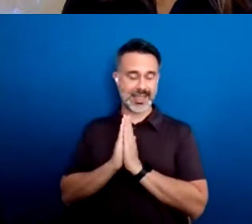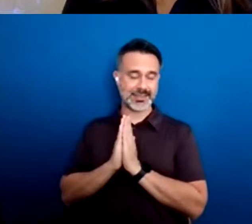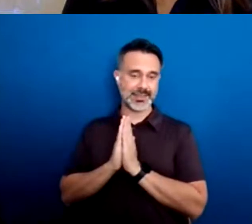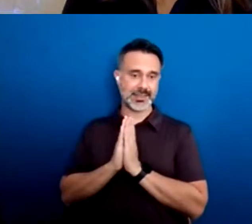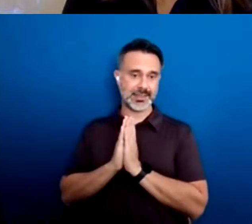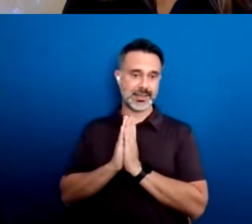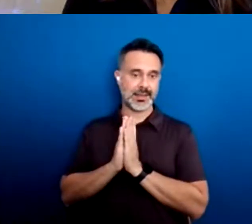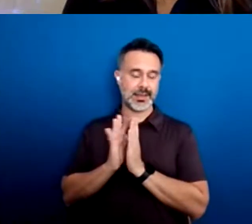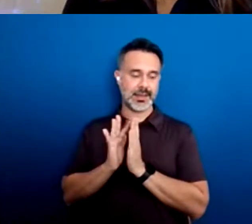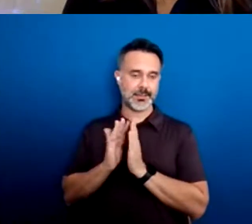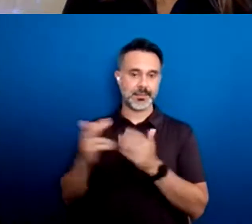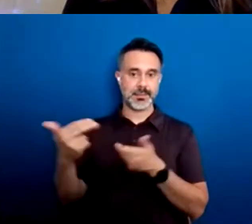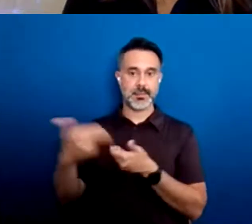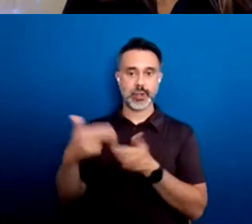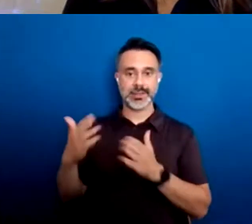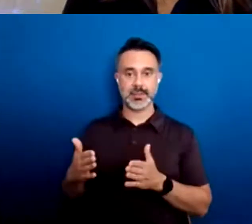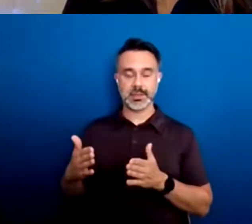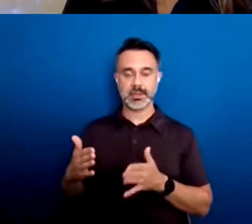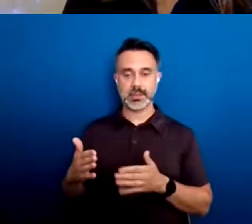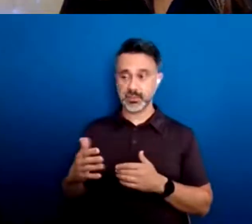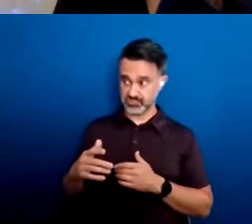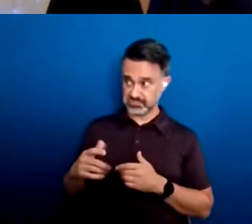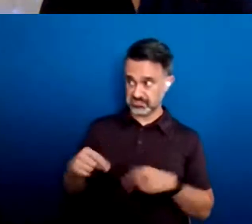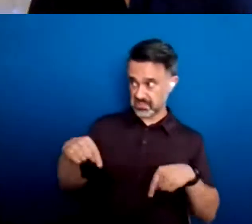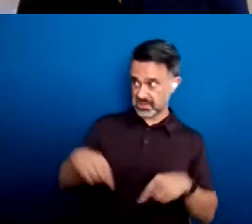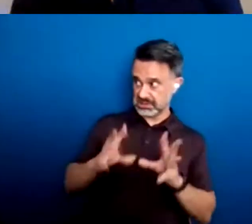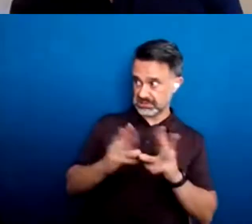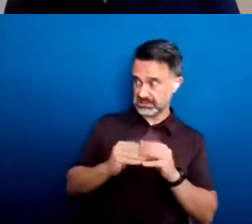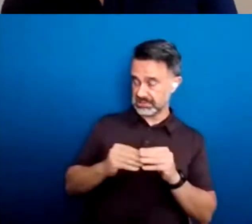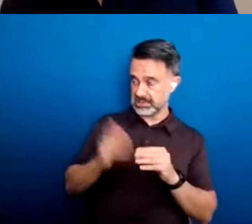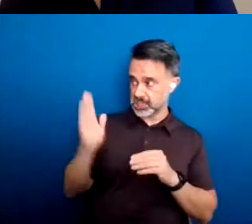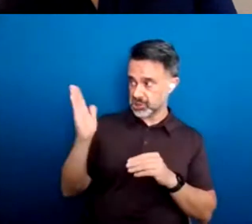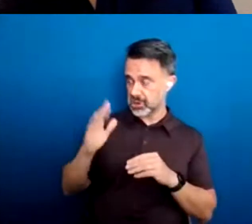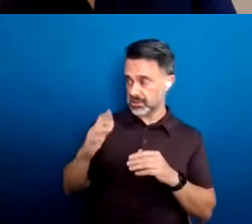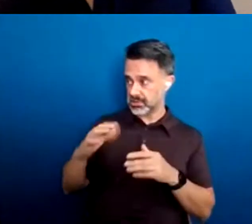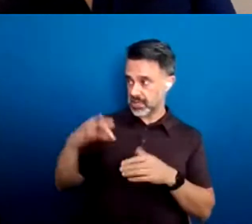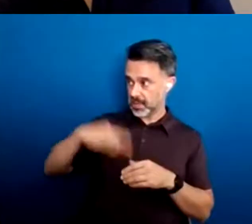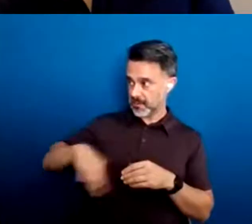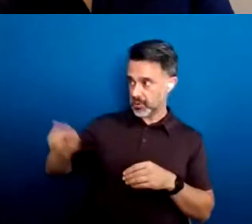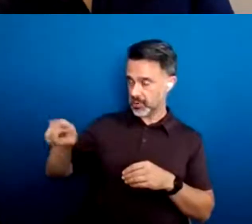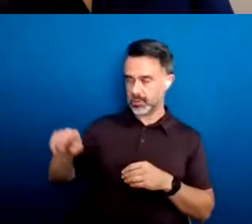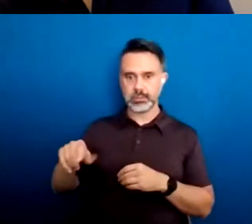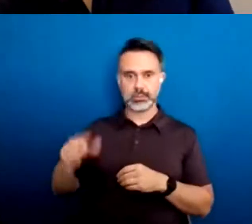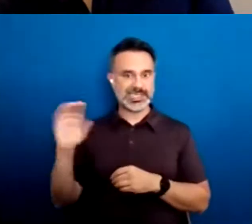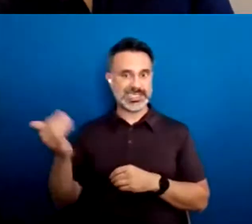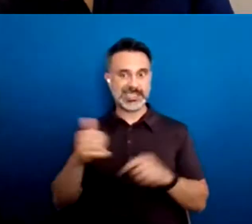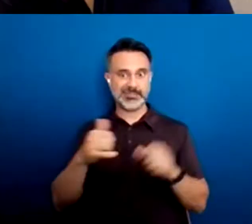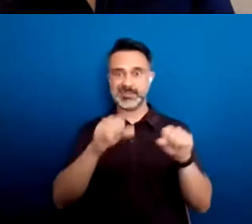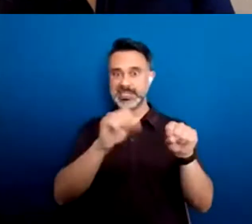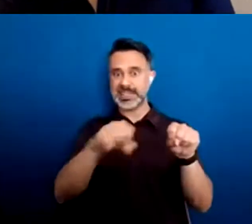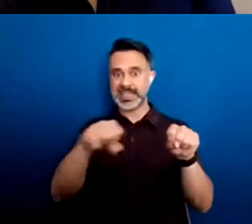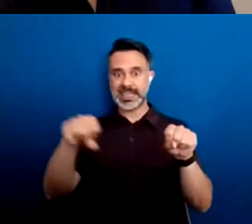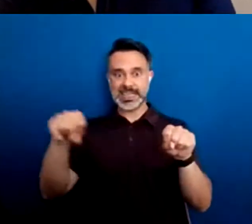the participants whether these have been helpful, and it was pretty uniform that people wanted to keep going.